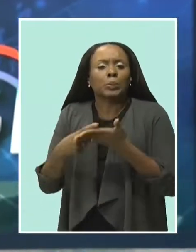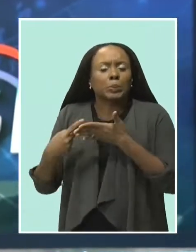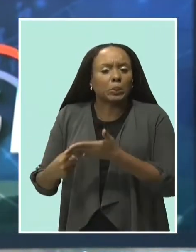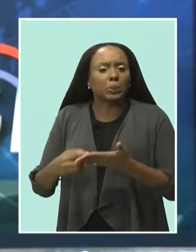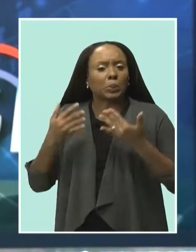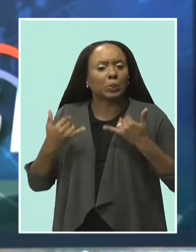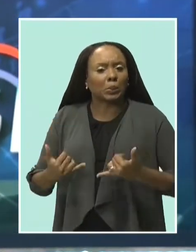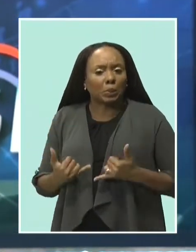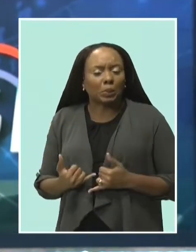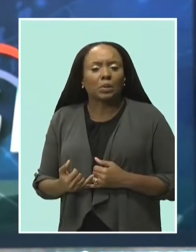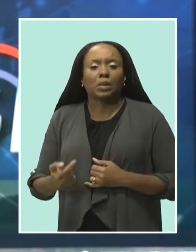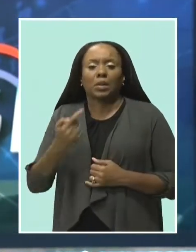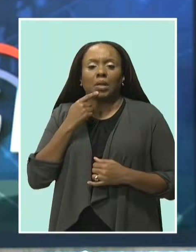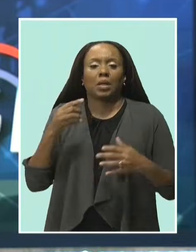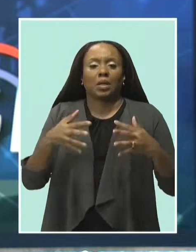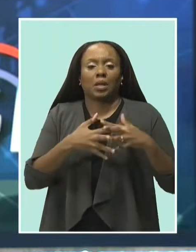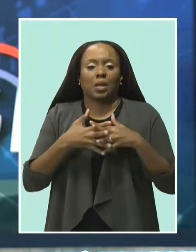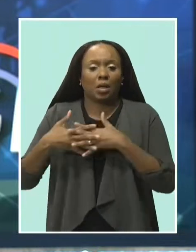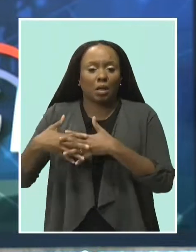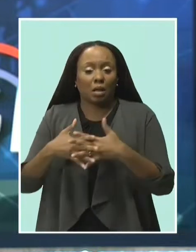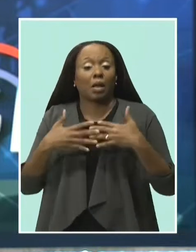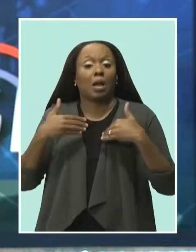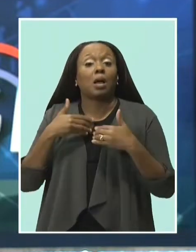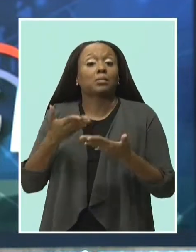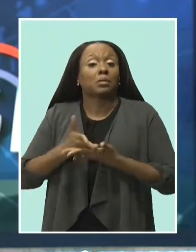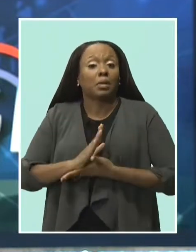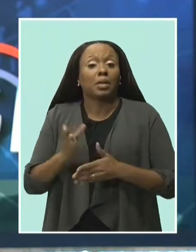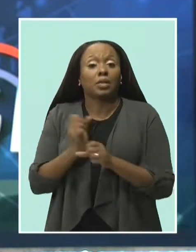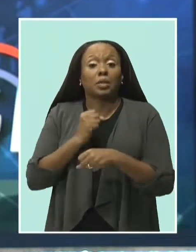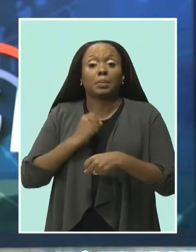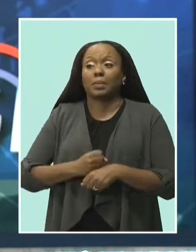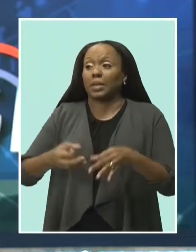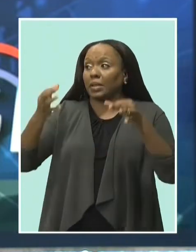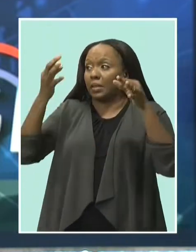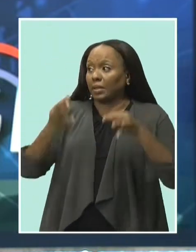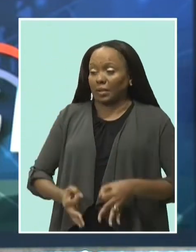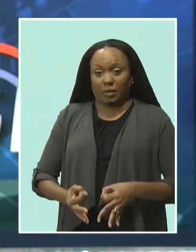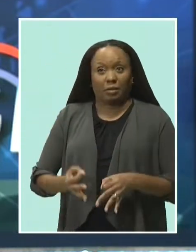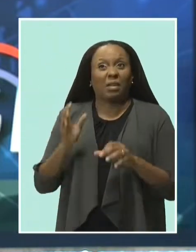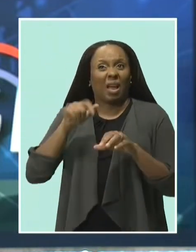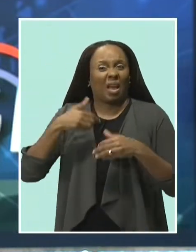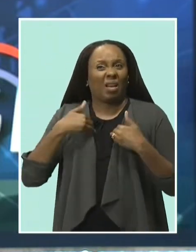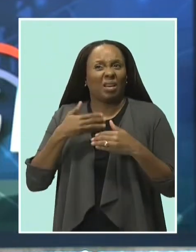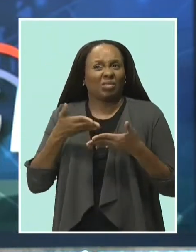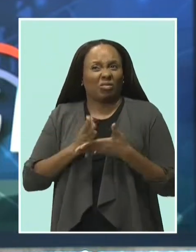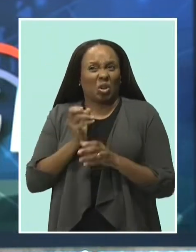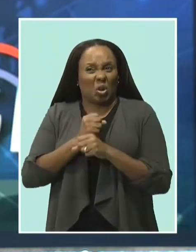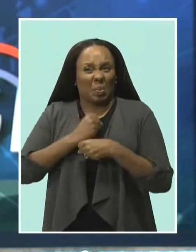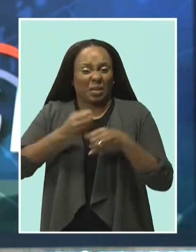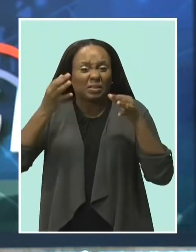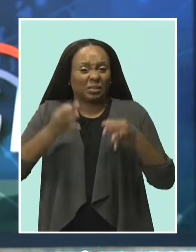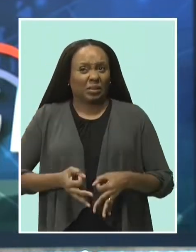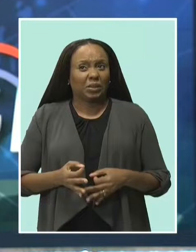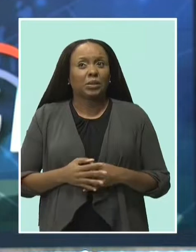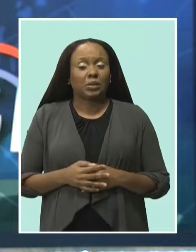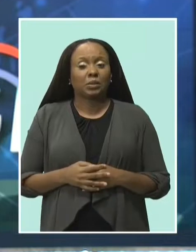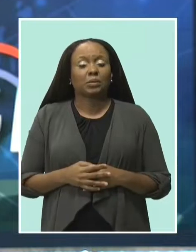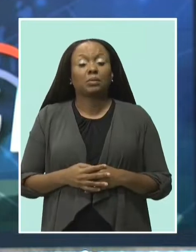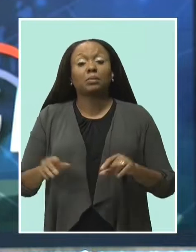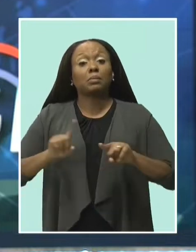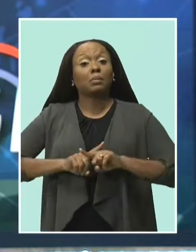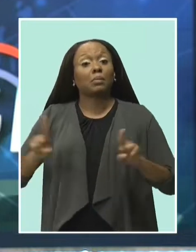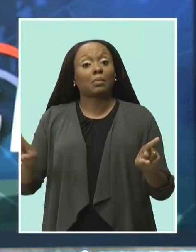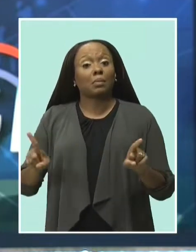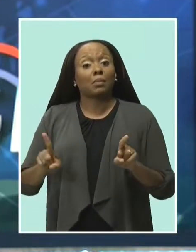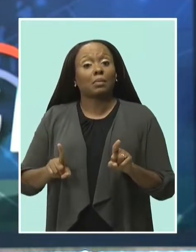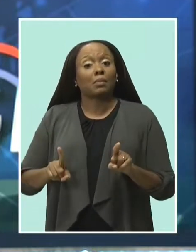Bill, Senator Cummins said the United States is a sovereign nation and has the right to make decisions in its interest. However, she made it clear